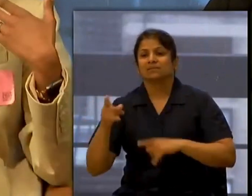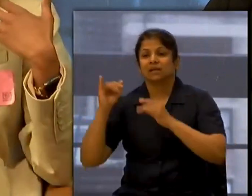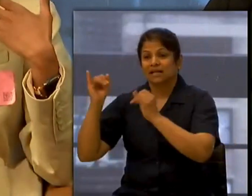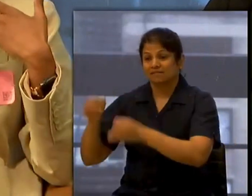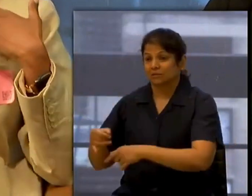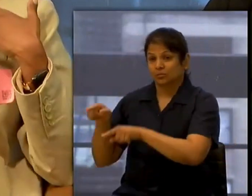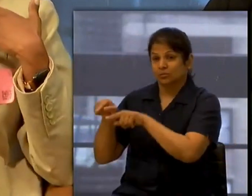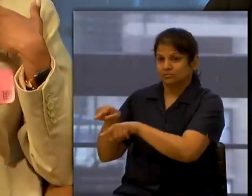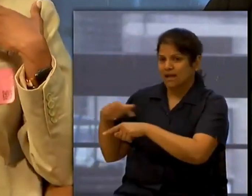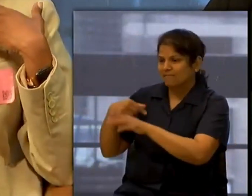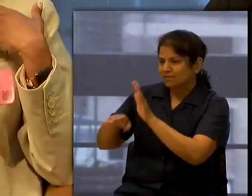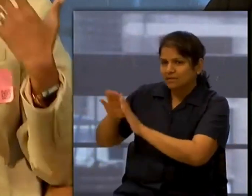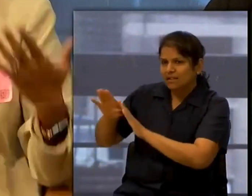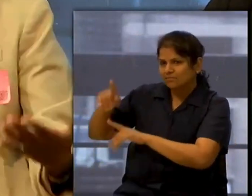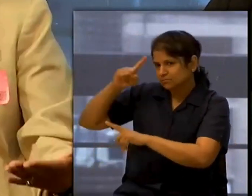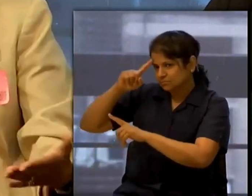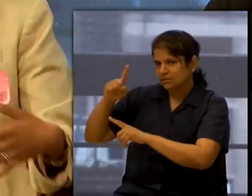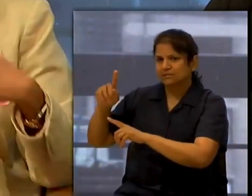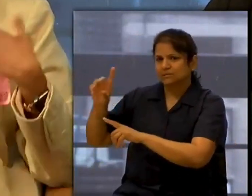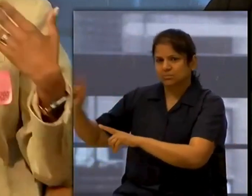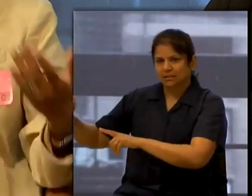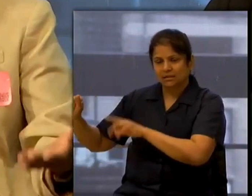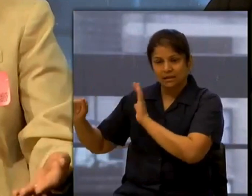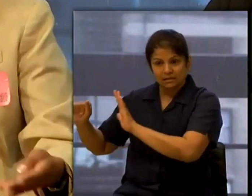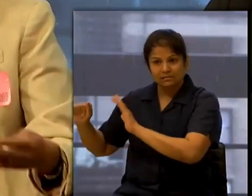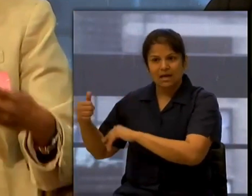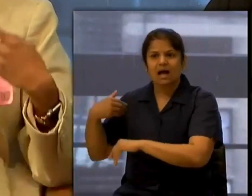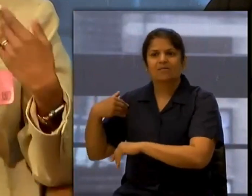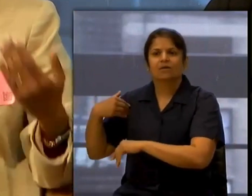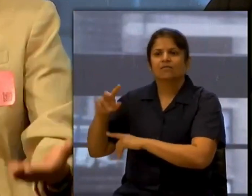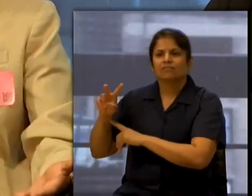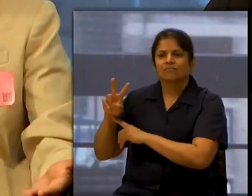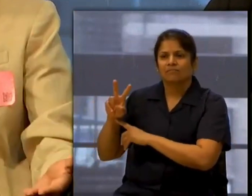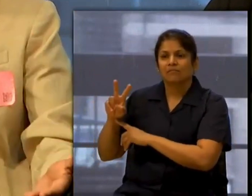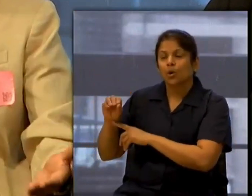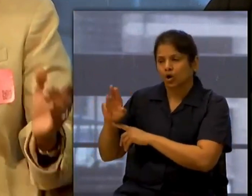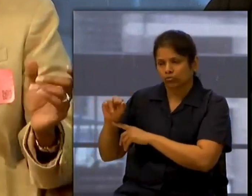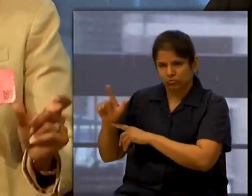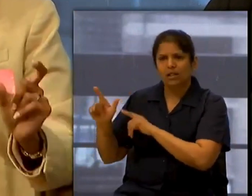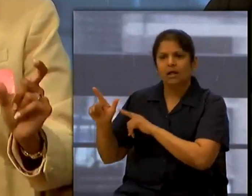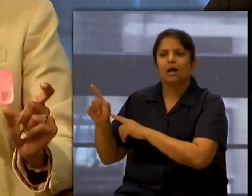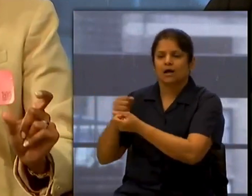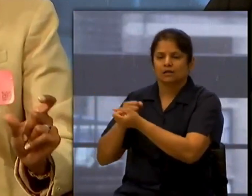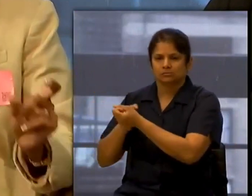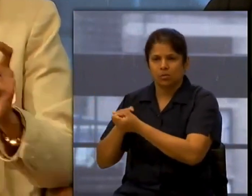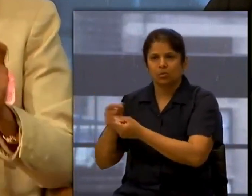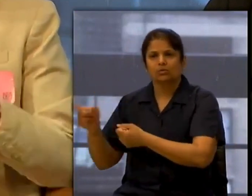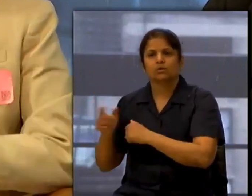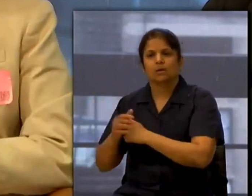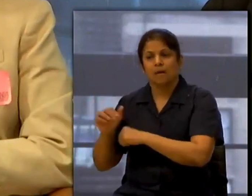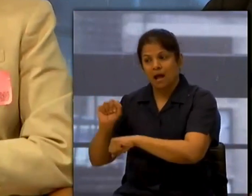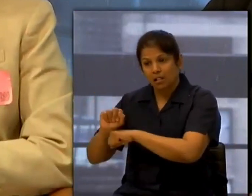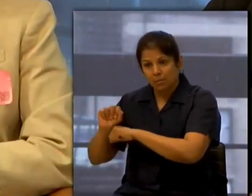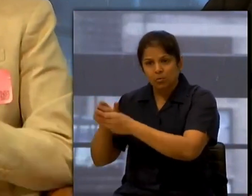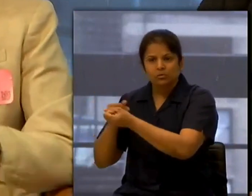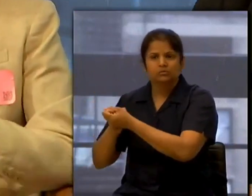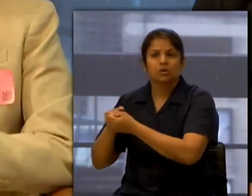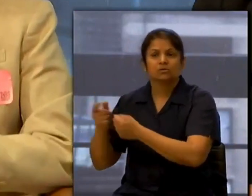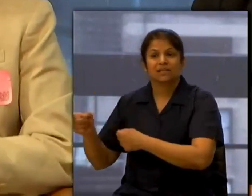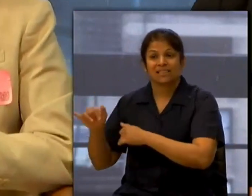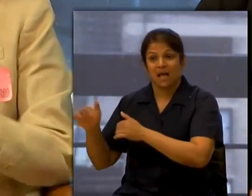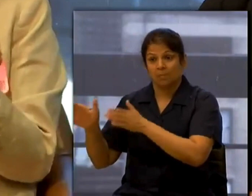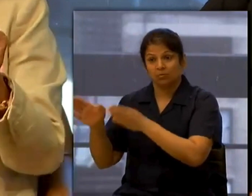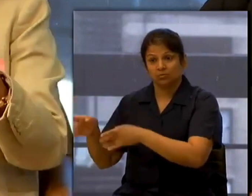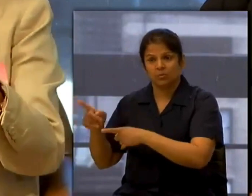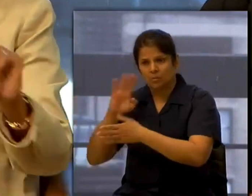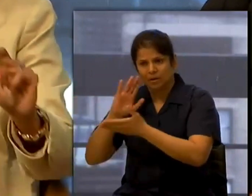like vocational support, employment support, things like that, well, that person is going to age. And as they age,